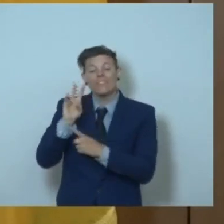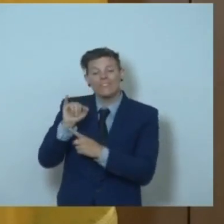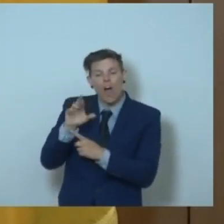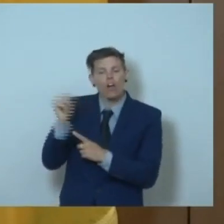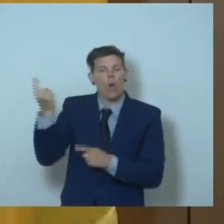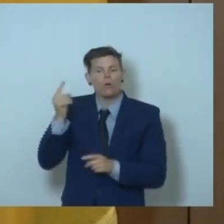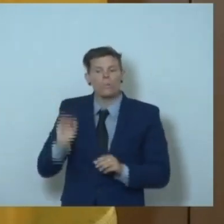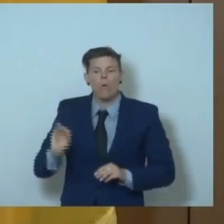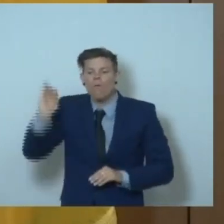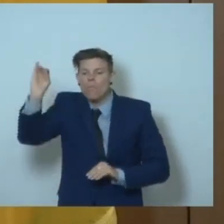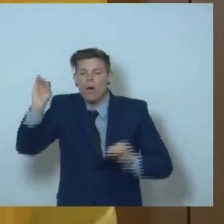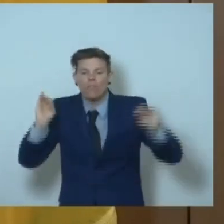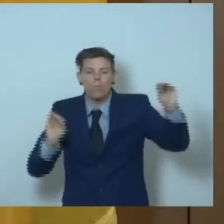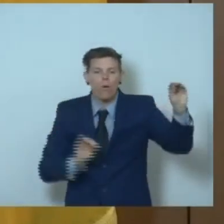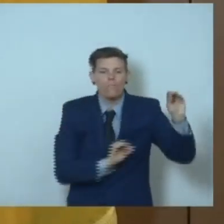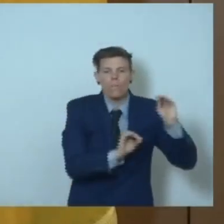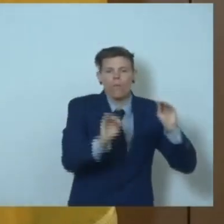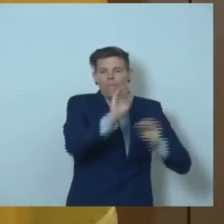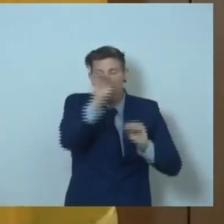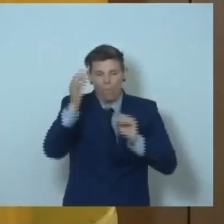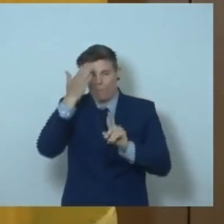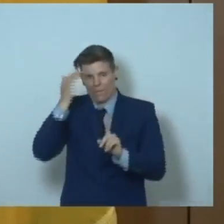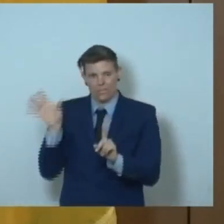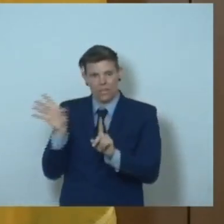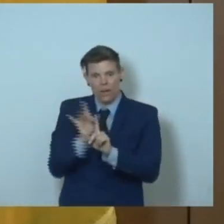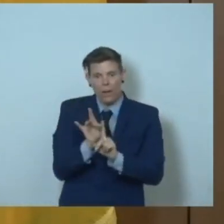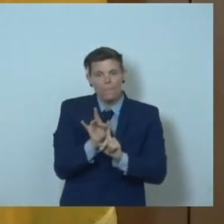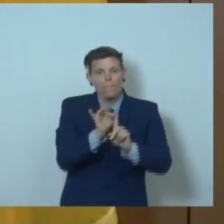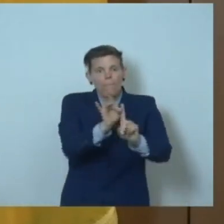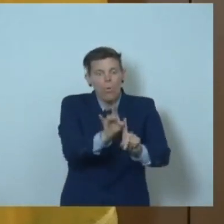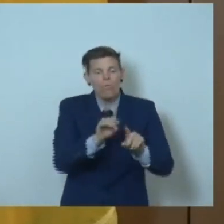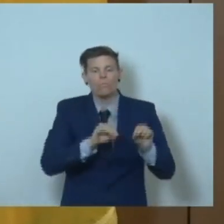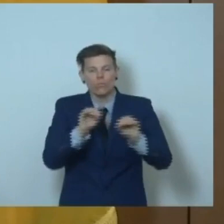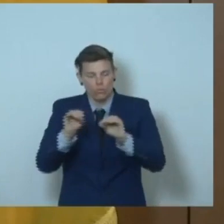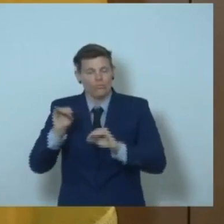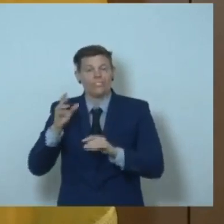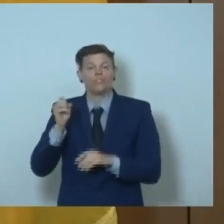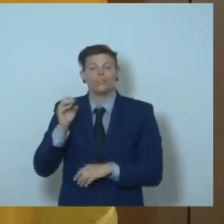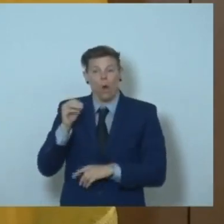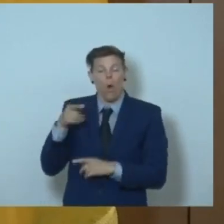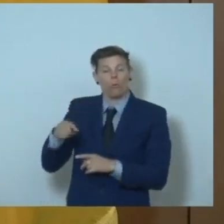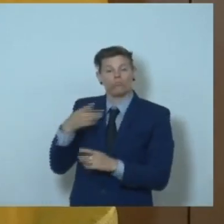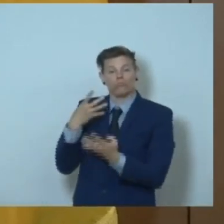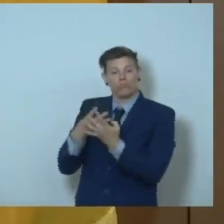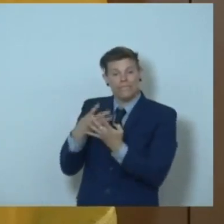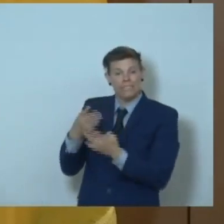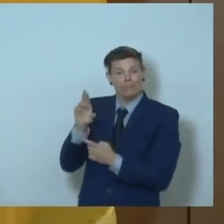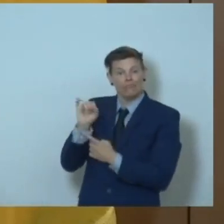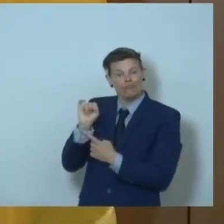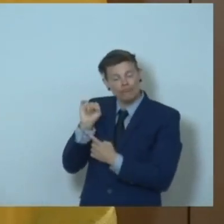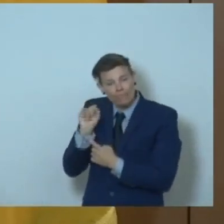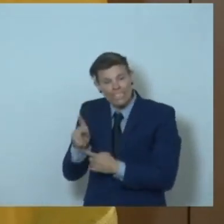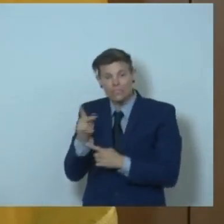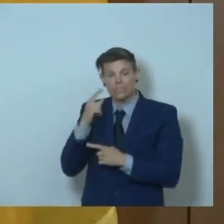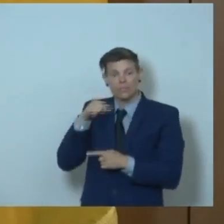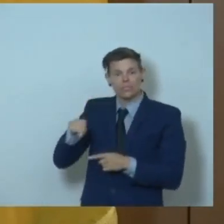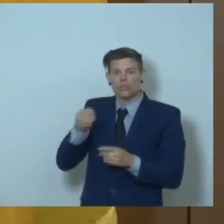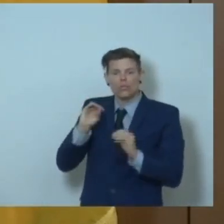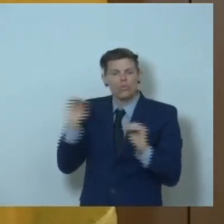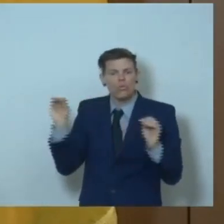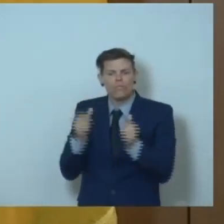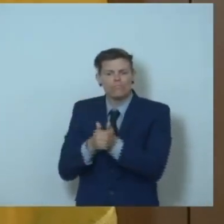point was that risk, in my opinion, was exacerbated by not having those COVID safe practices and having people in